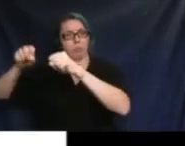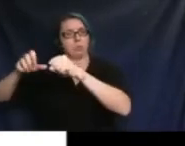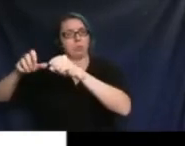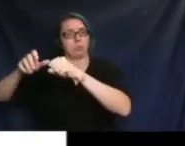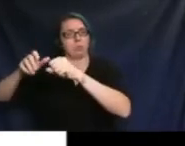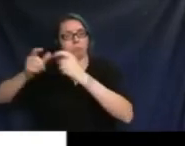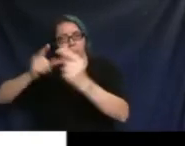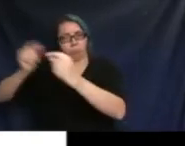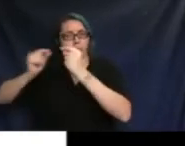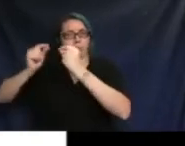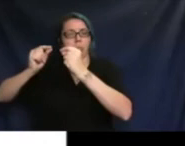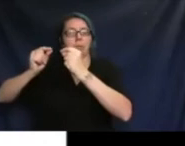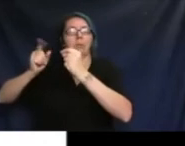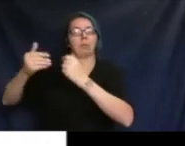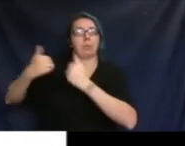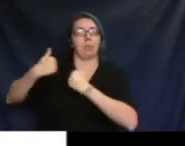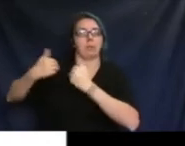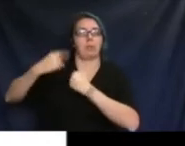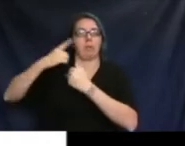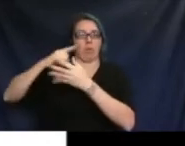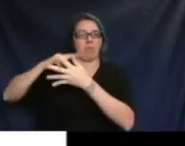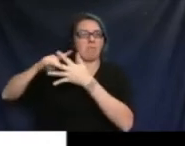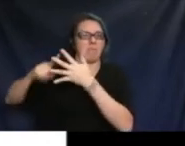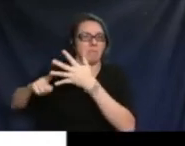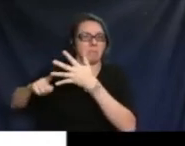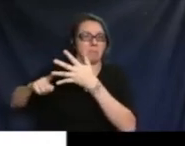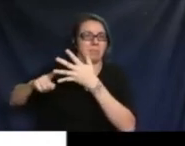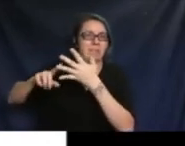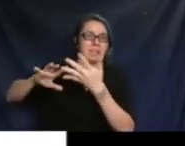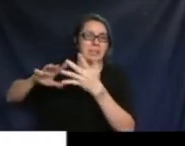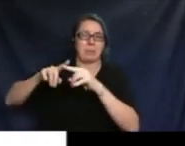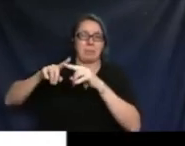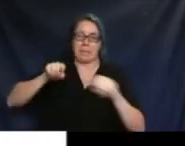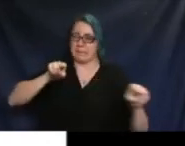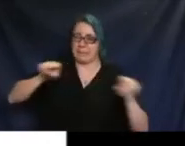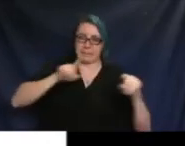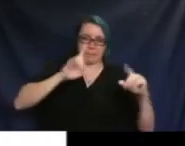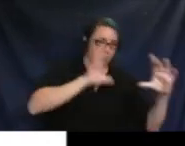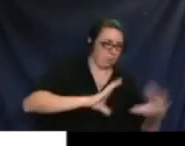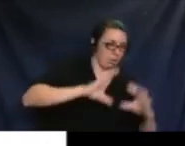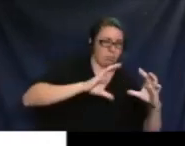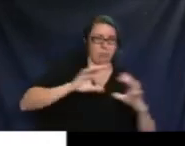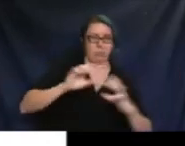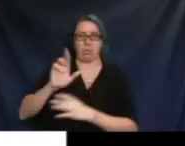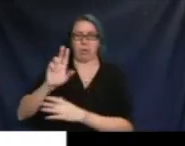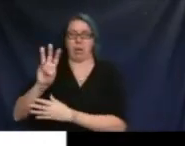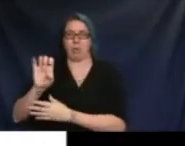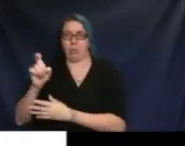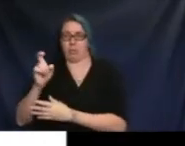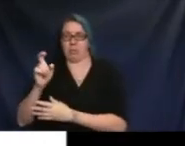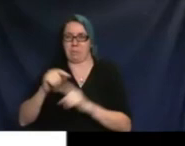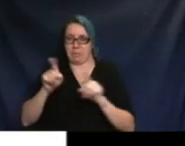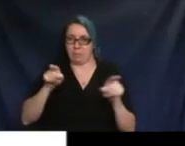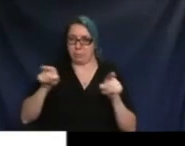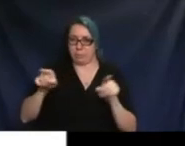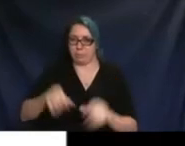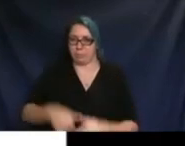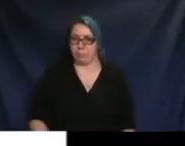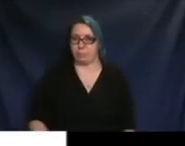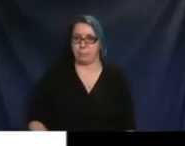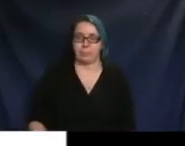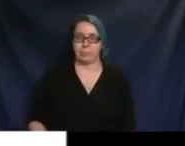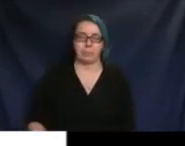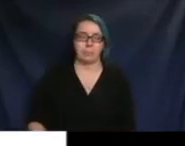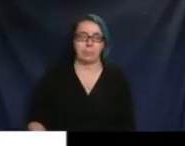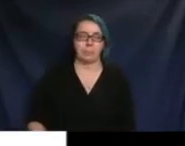Mm-hmm. Okay. Sorry, Mohammed, it's Jean here. I would say